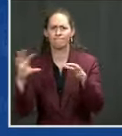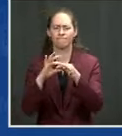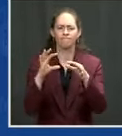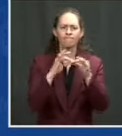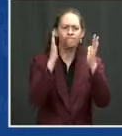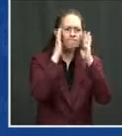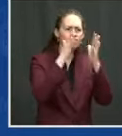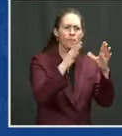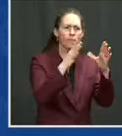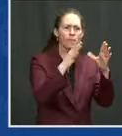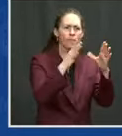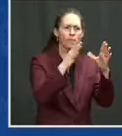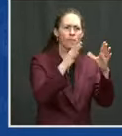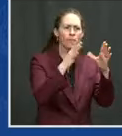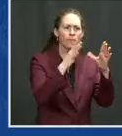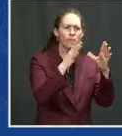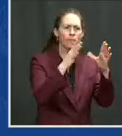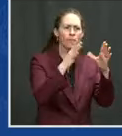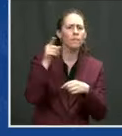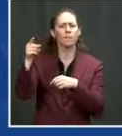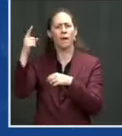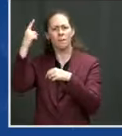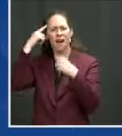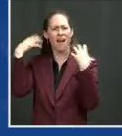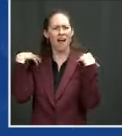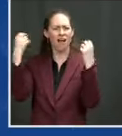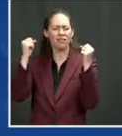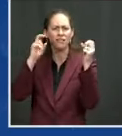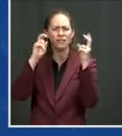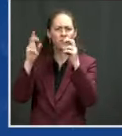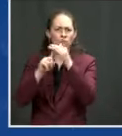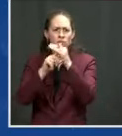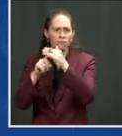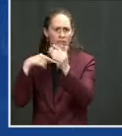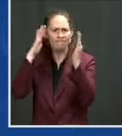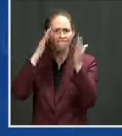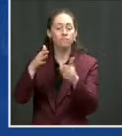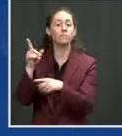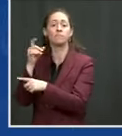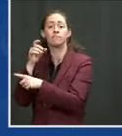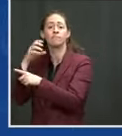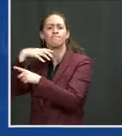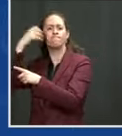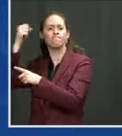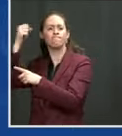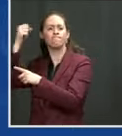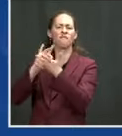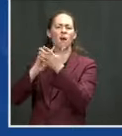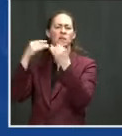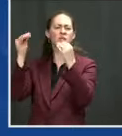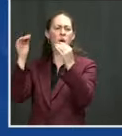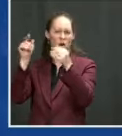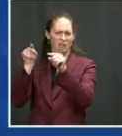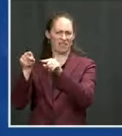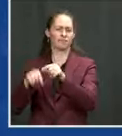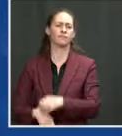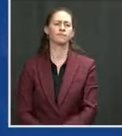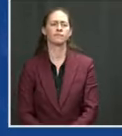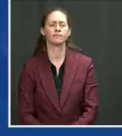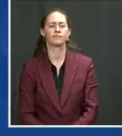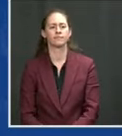It meant hitting a large part of the pharmacy program. It also meant some of the folks who worked